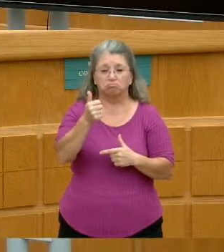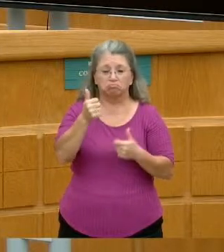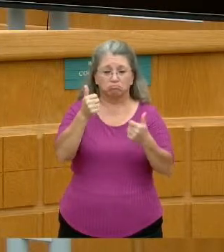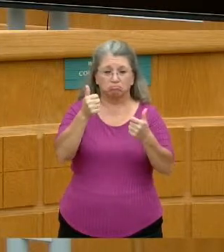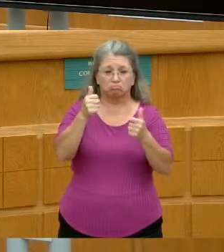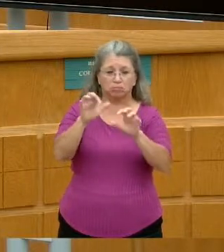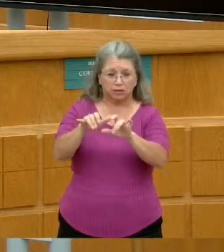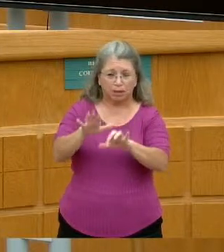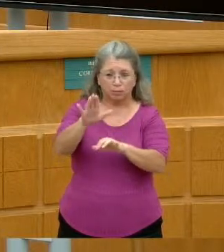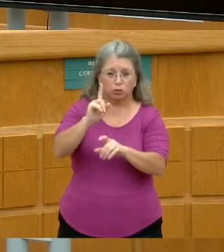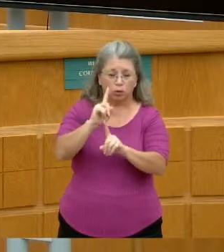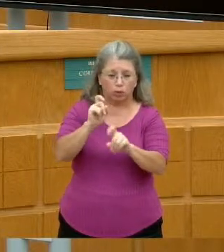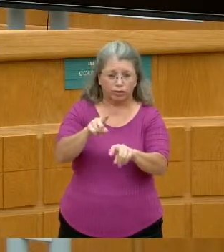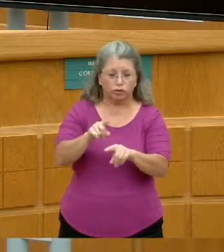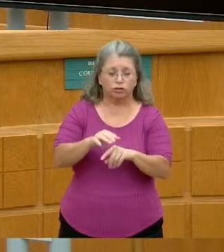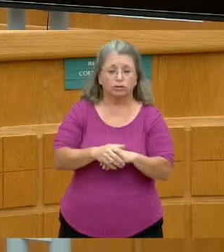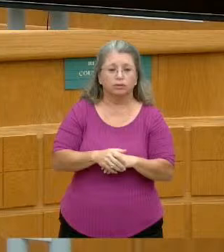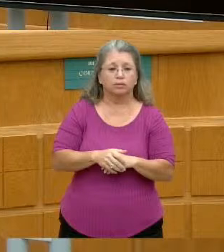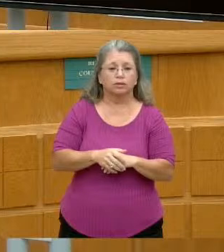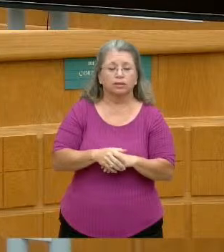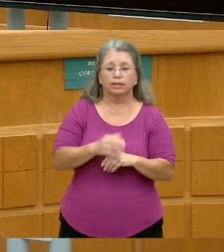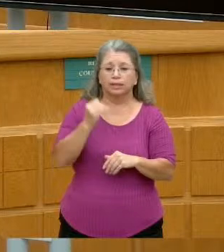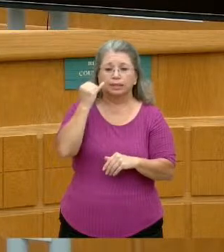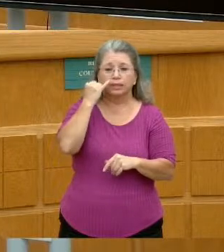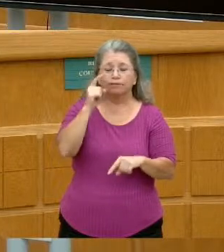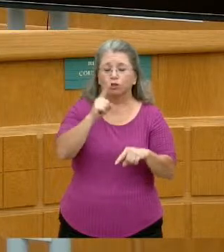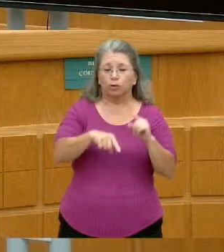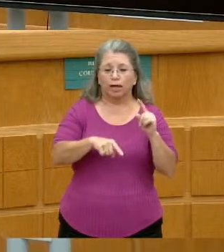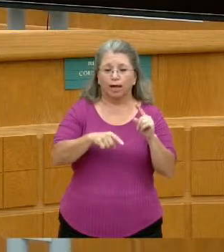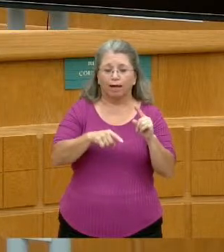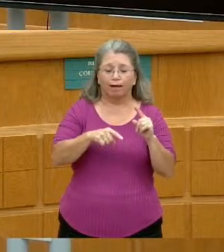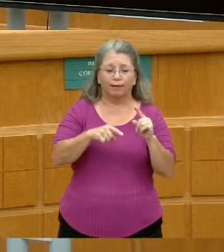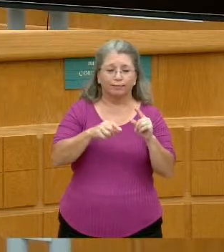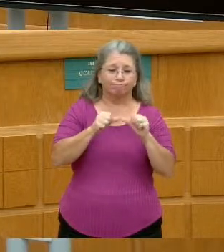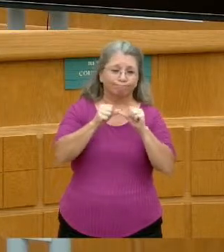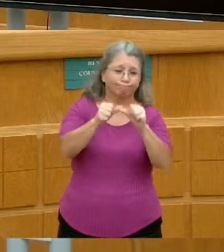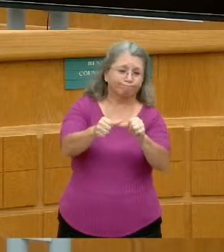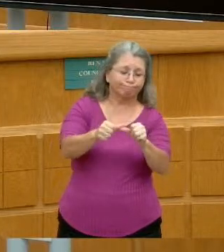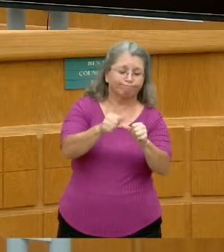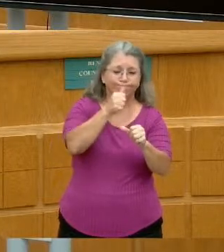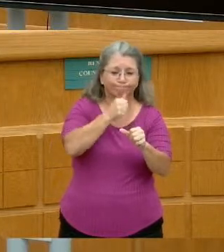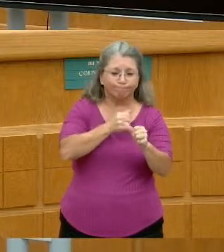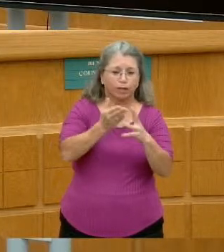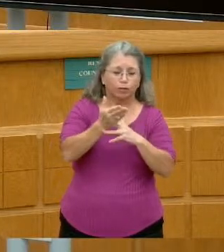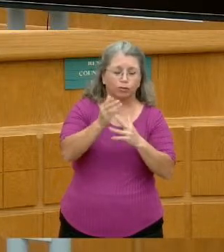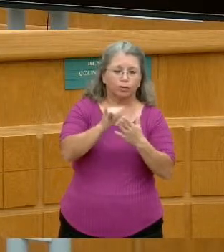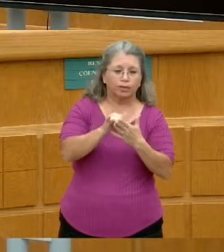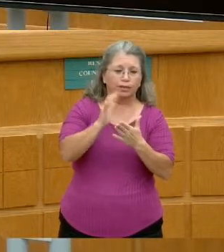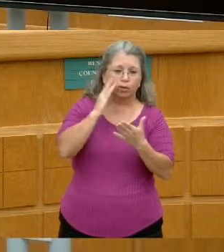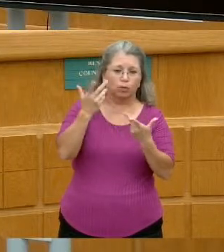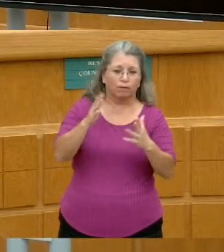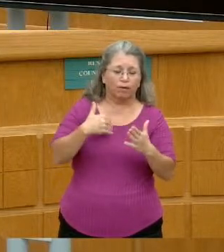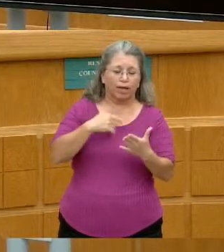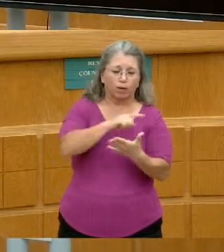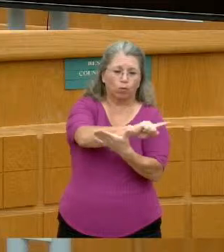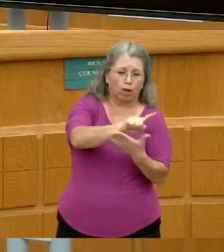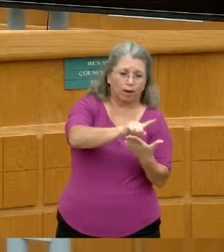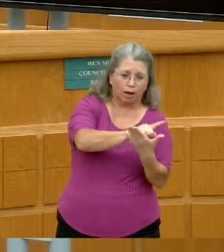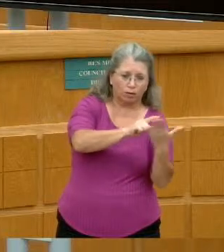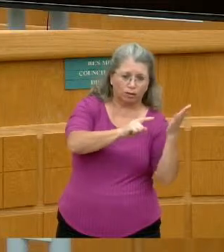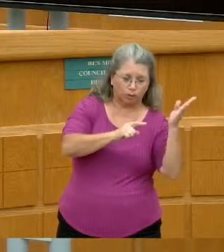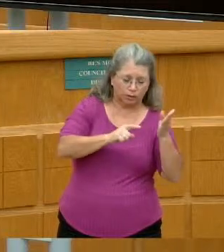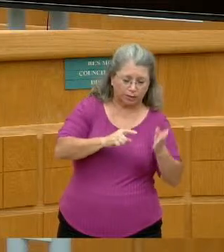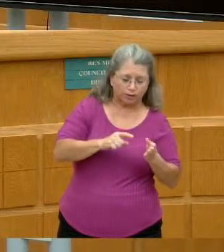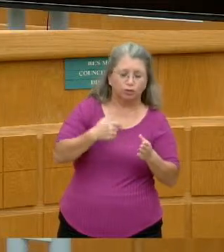said, if you can't make it through this presentation after the previous hour's worth of presentations, you can check it out